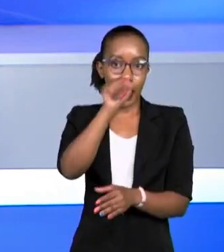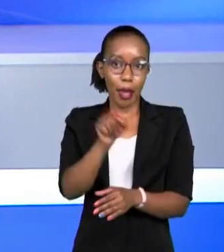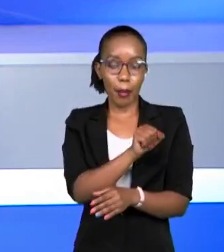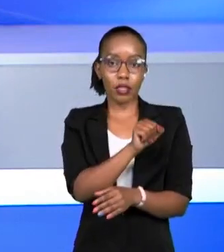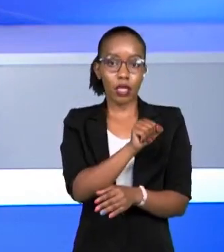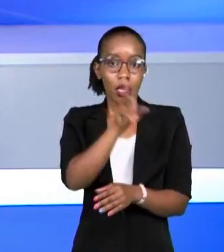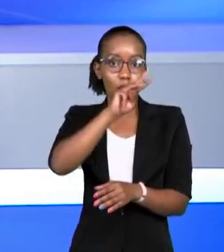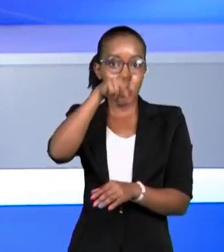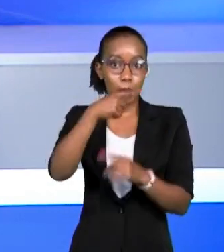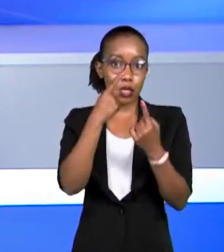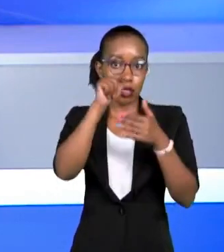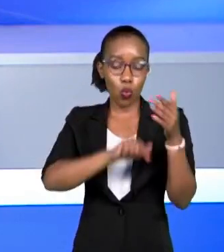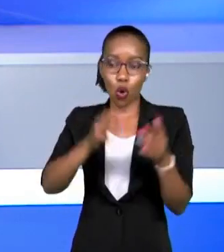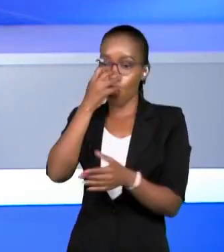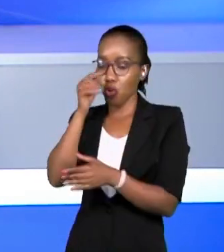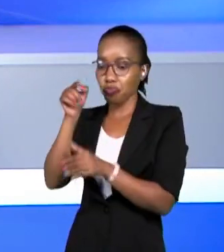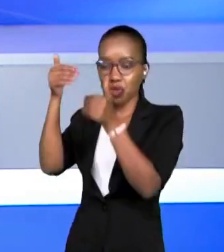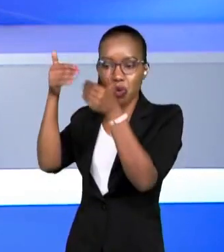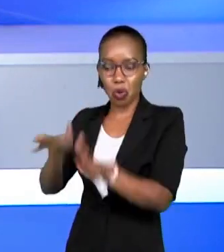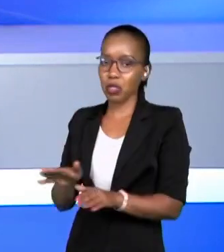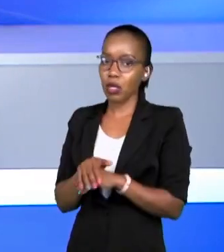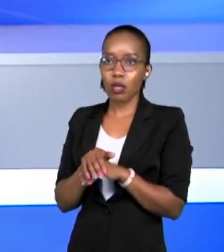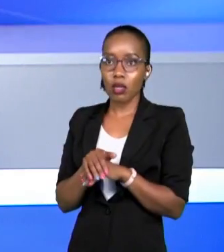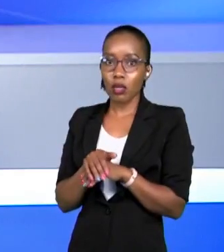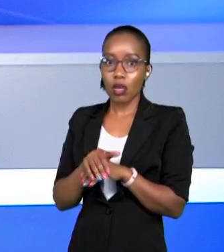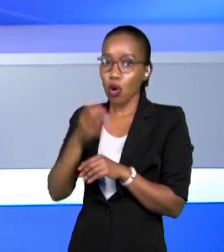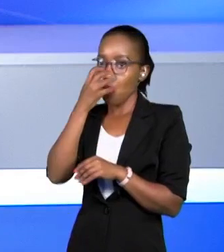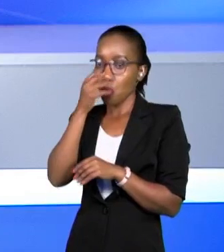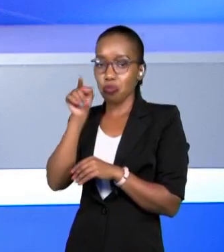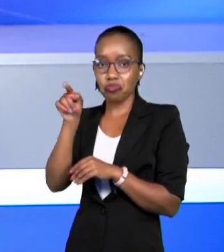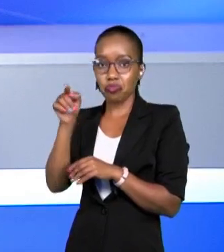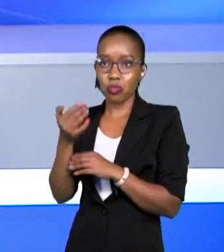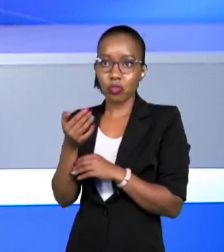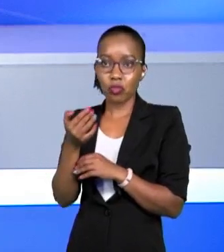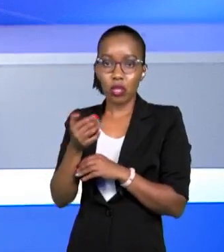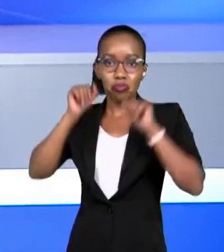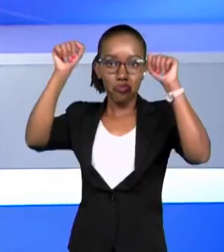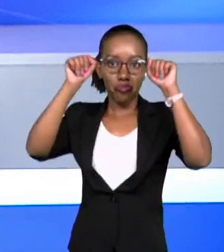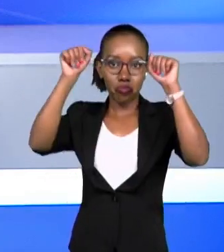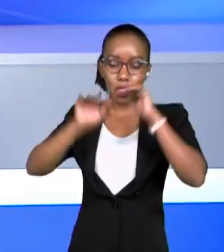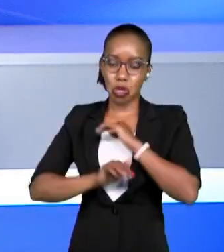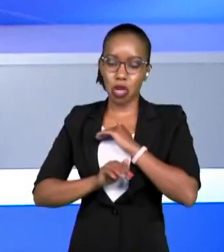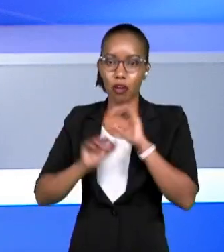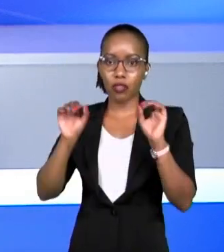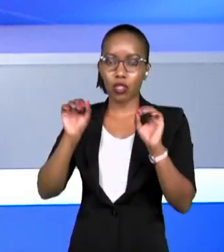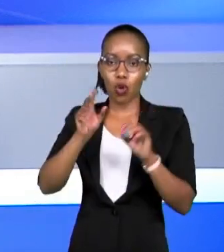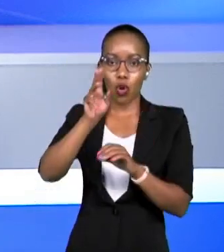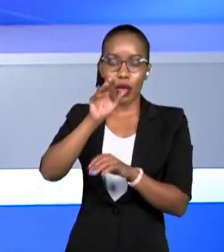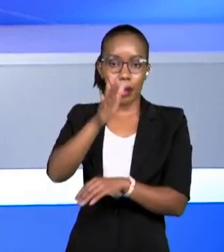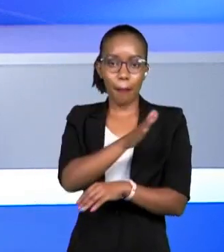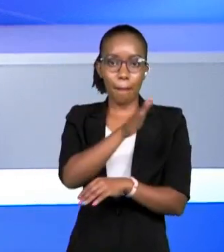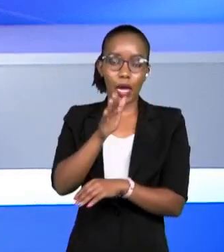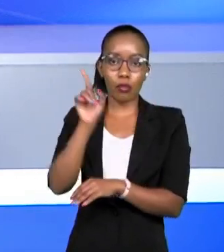legislators have termed RUTO'S laws as an indication that the Deputy President does not have enough support in the Parliament, as Daniel